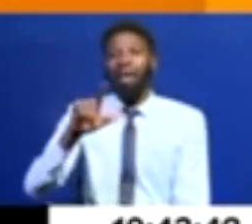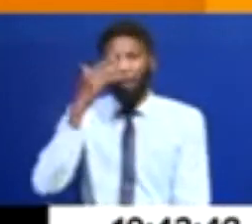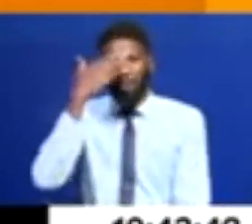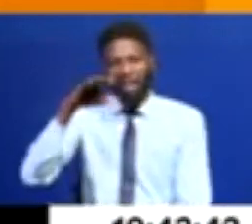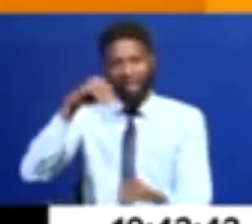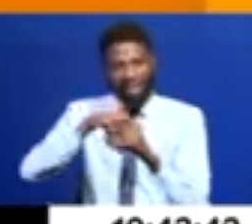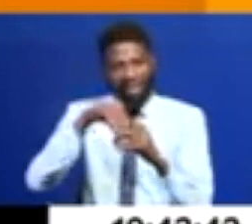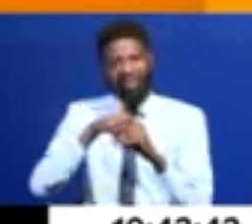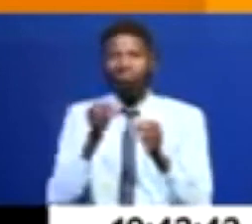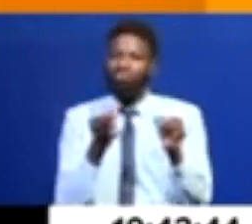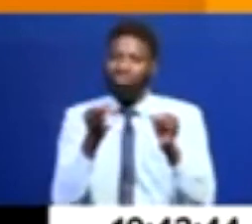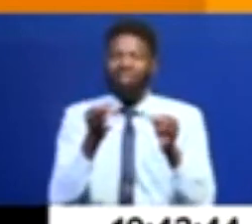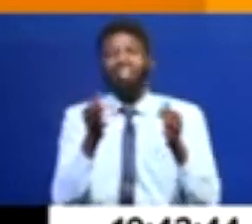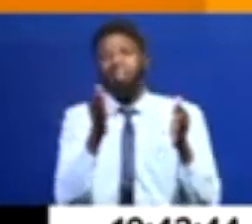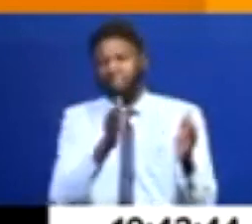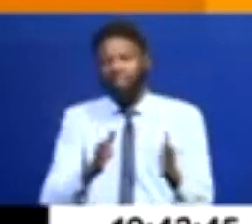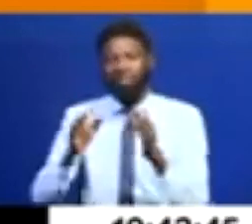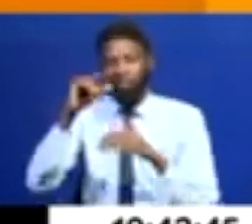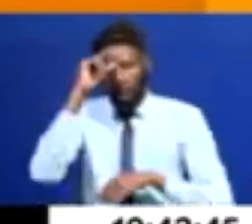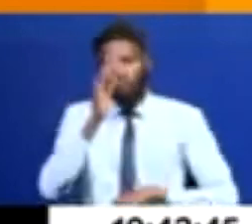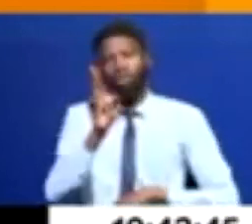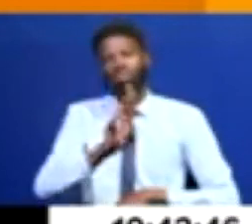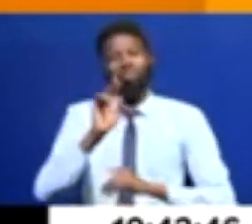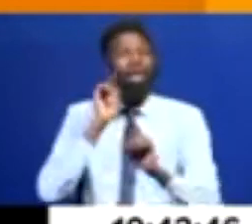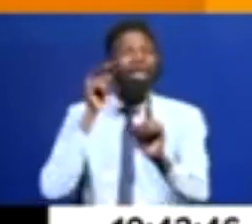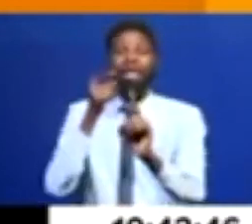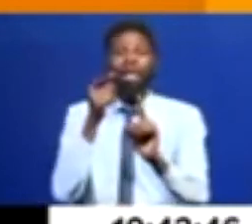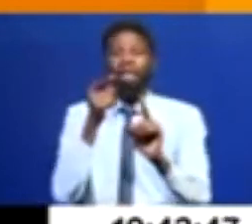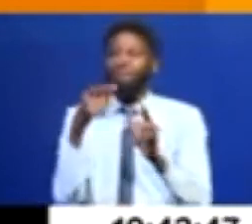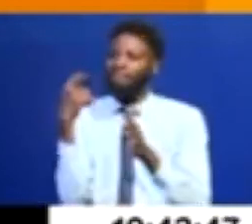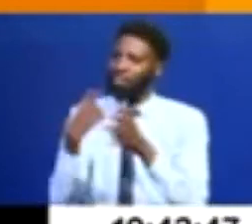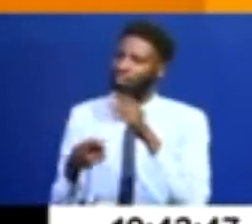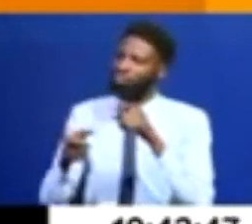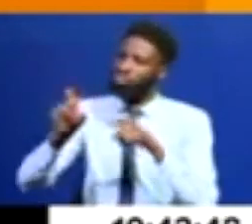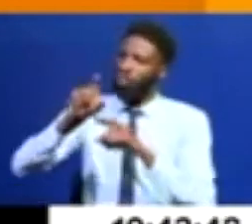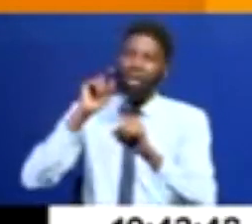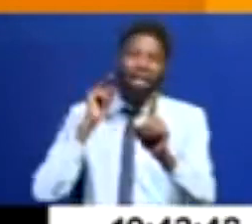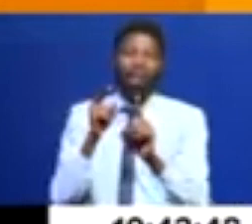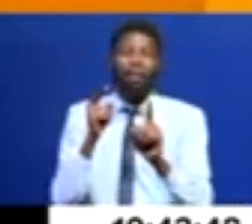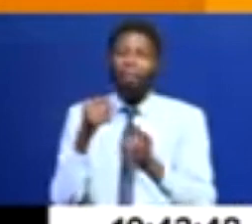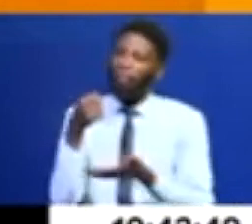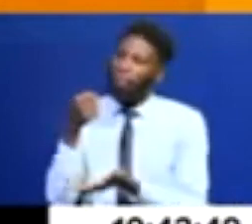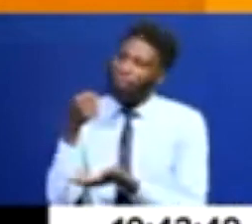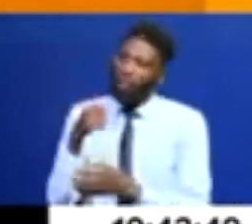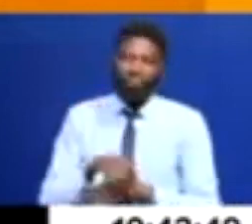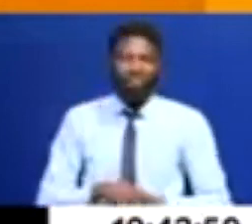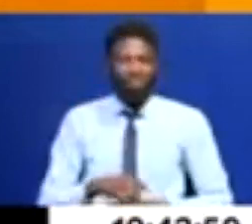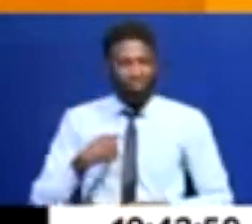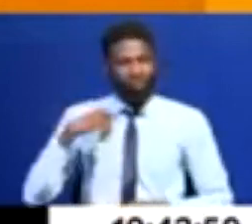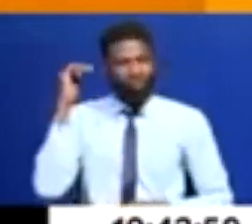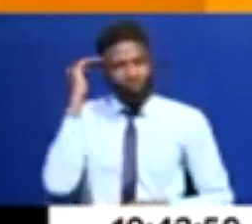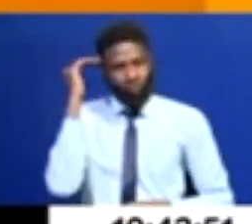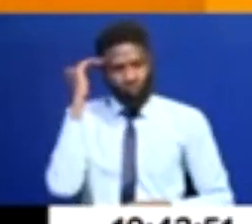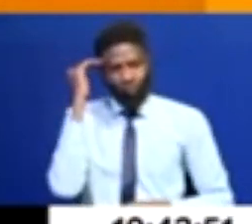to use to put in place to ensure that we raise the taxes to fund the budget. And I know in some cases people